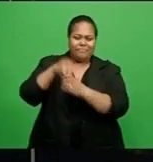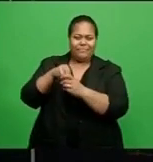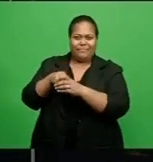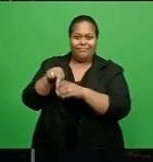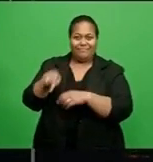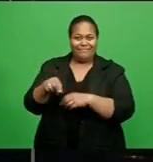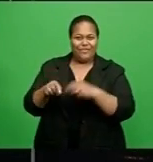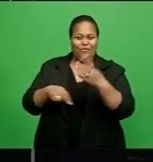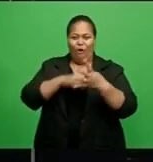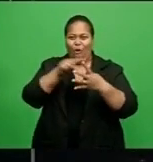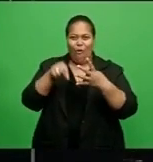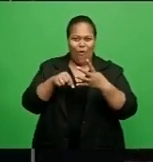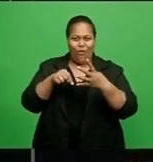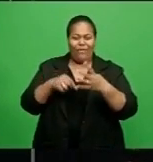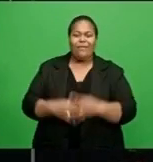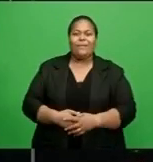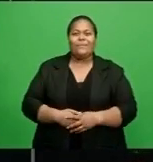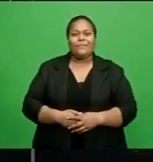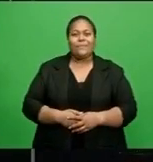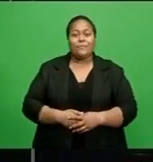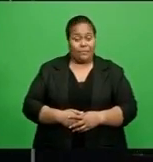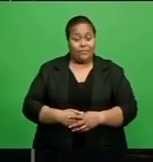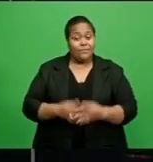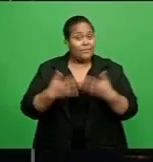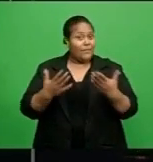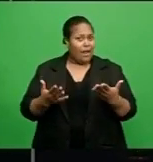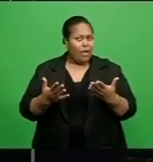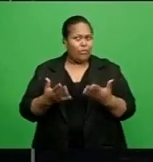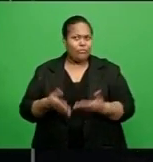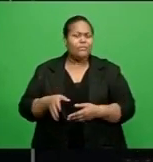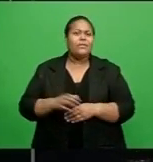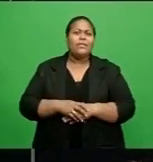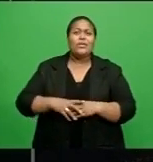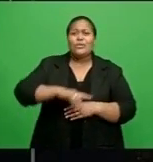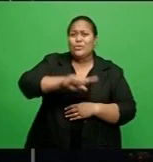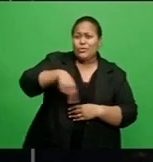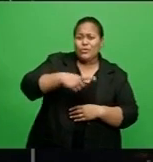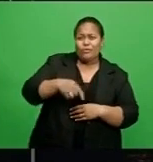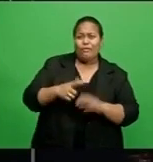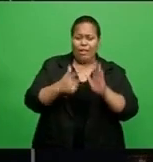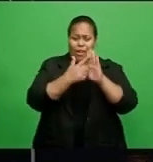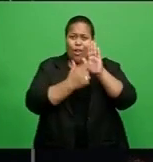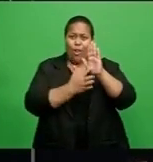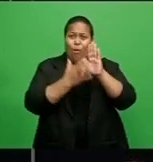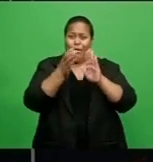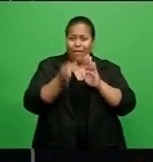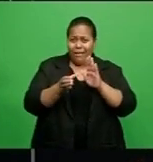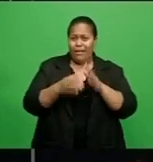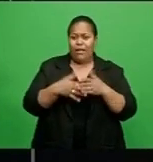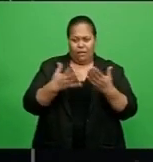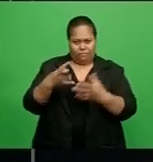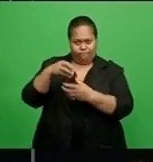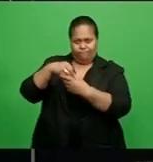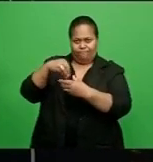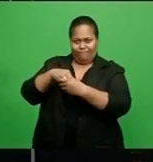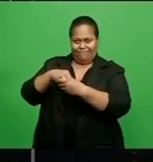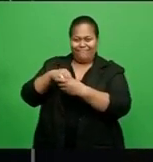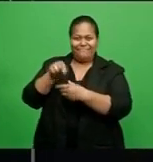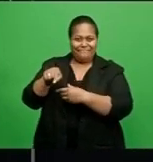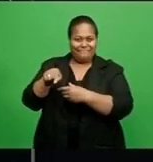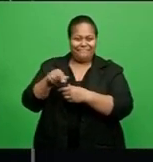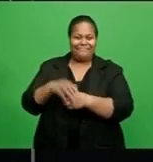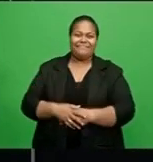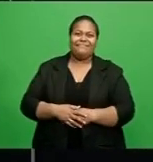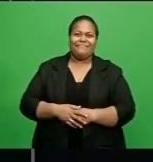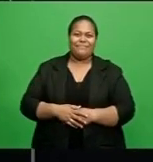position. And in another interesting development, Suva lawyer Filimoni Vosarongo is amongst those who have applied to